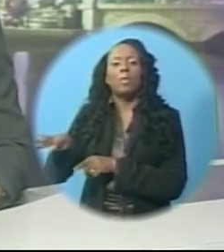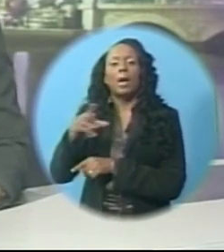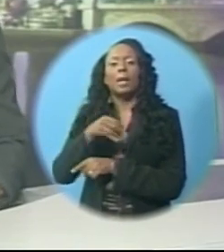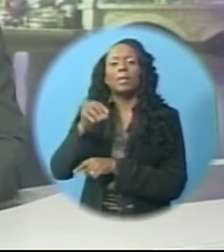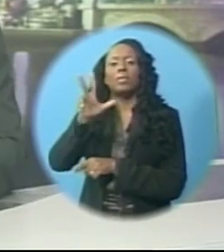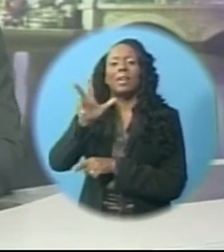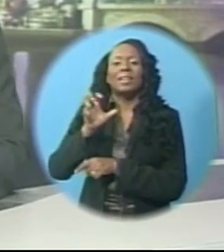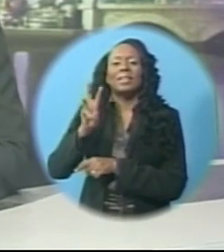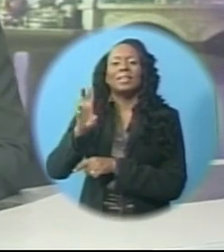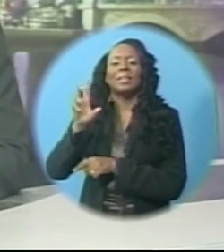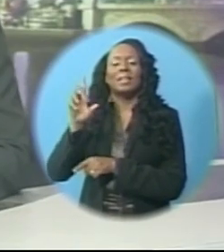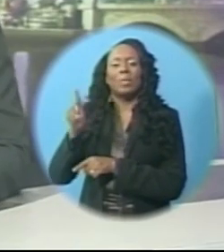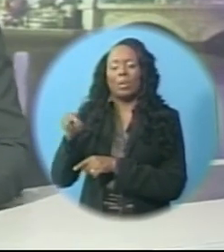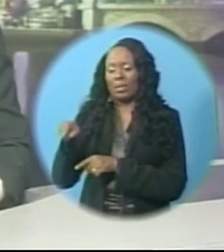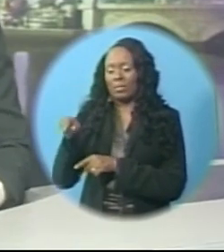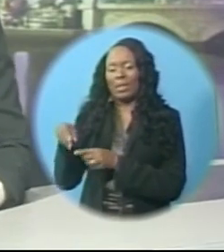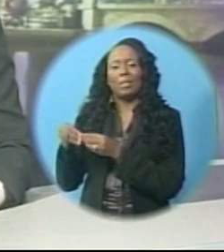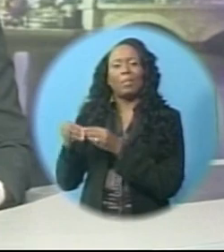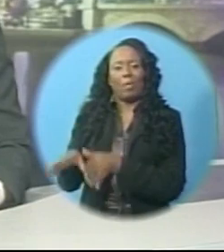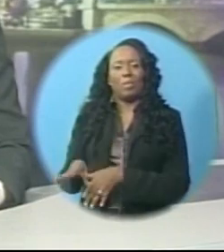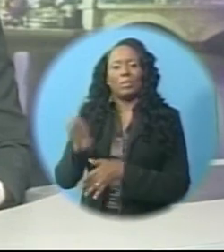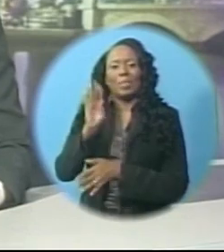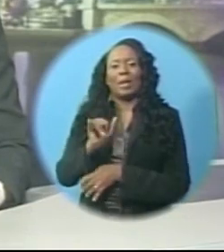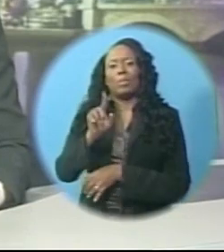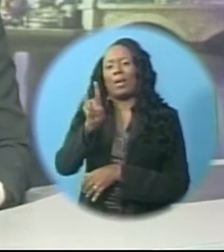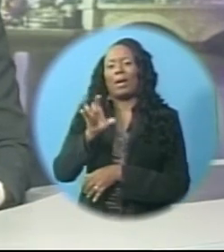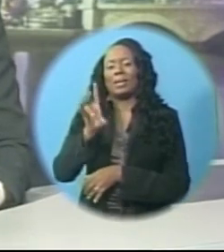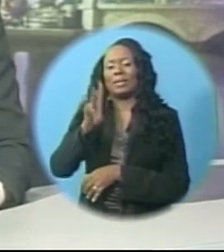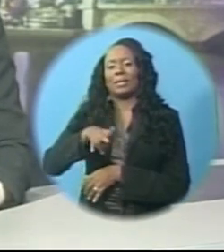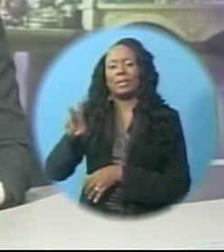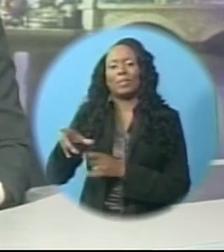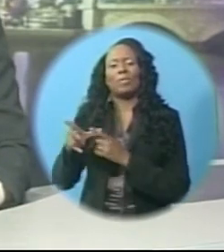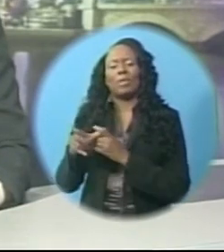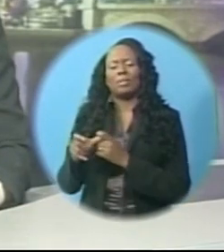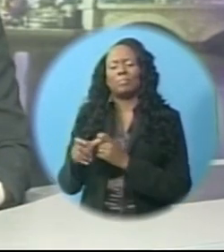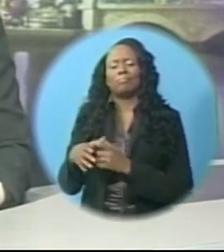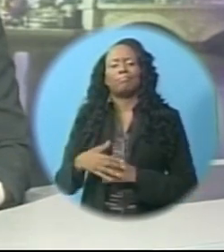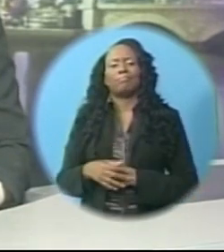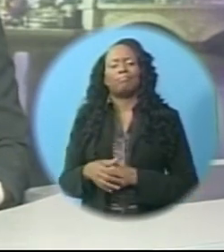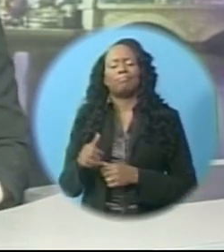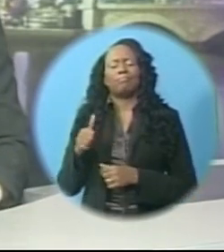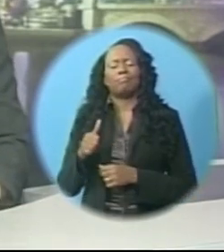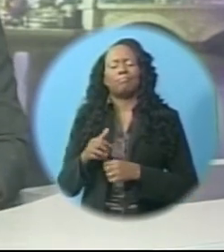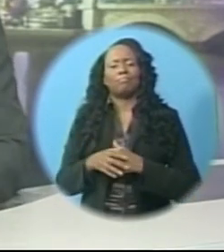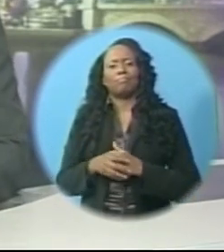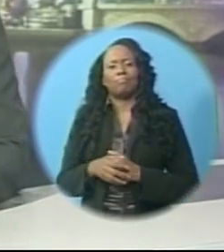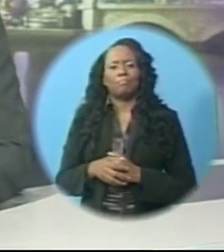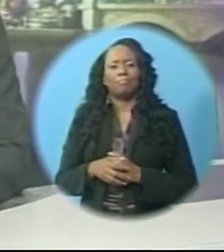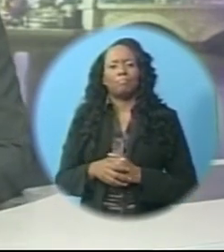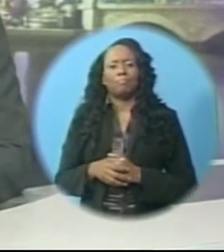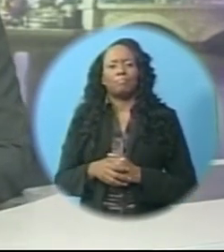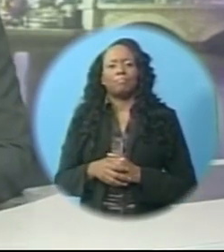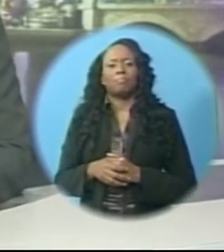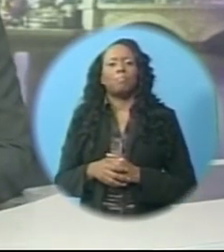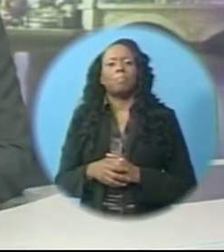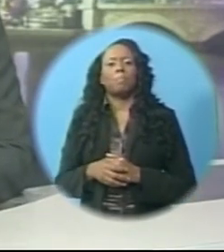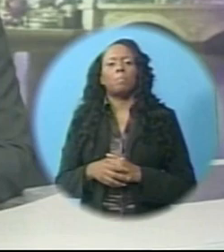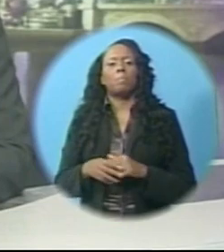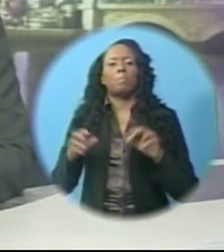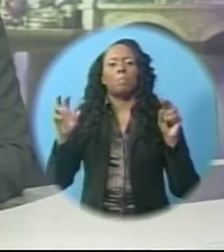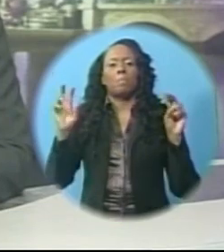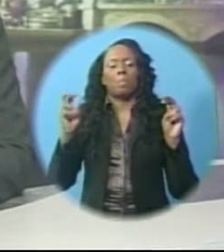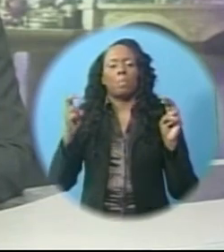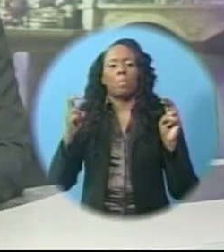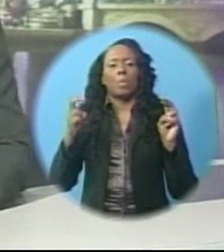361, losing by 144 runs. That was good to see. New Boys All-Stars have sent a signal that